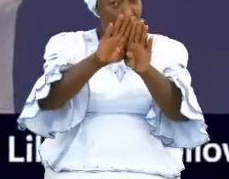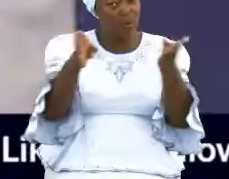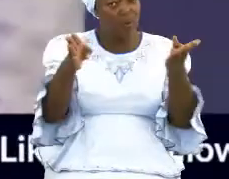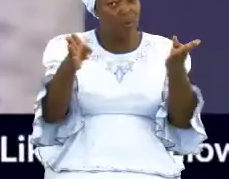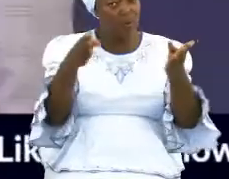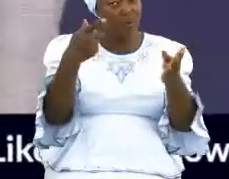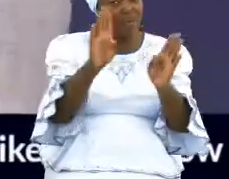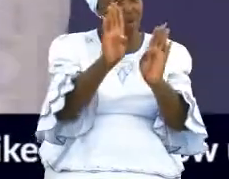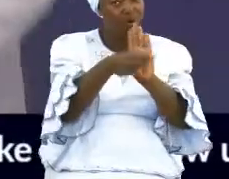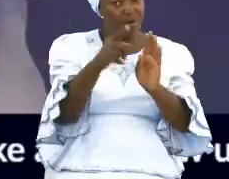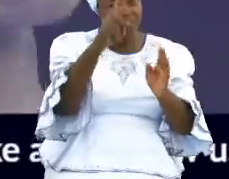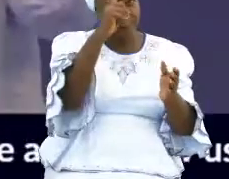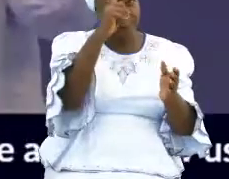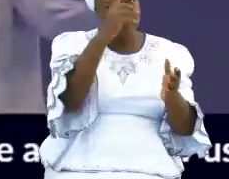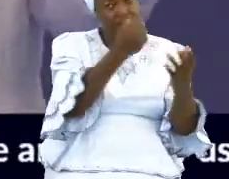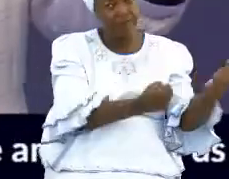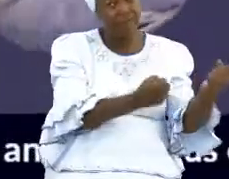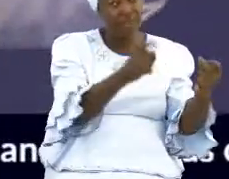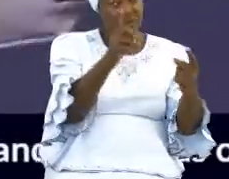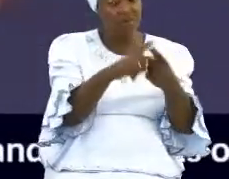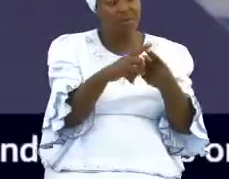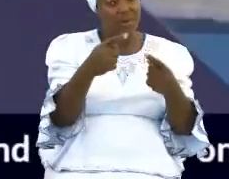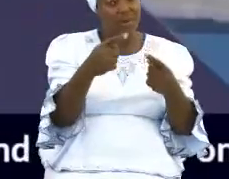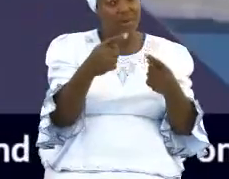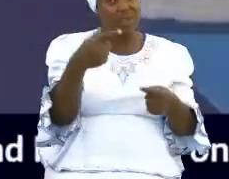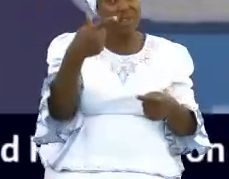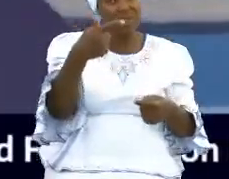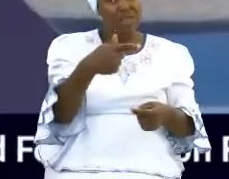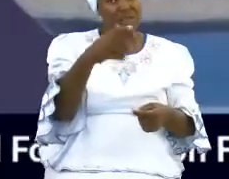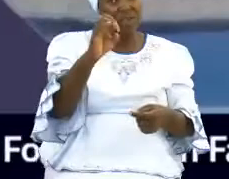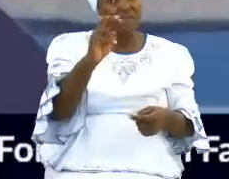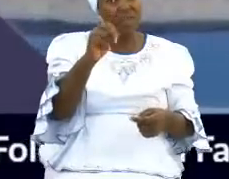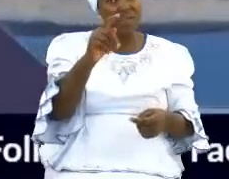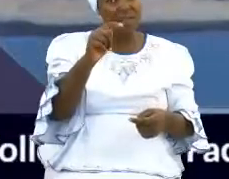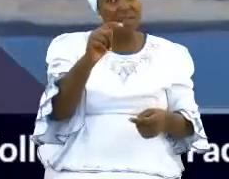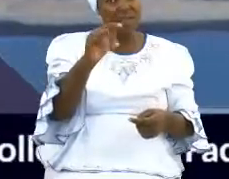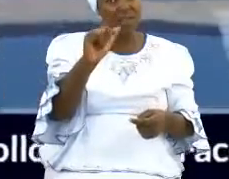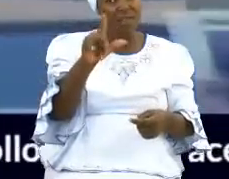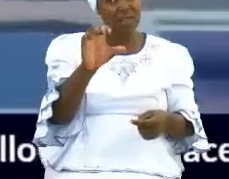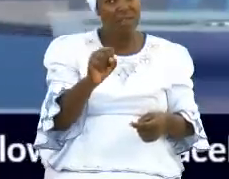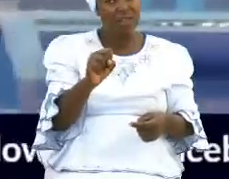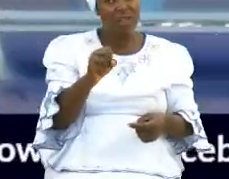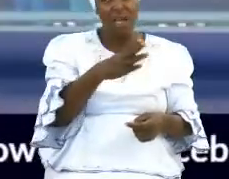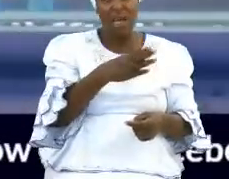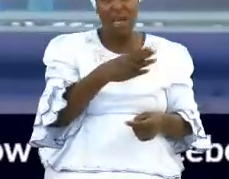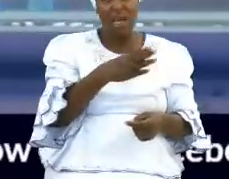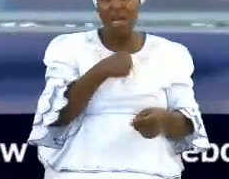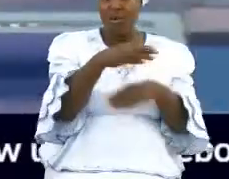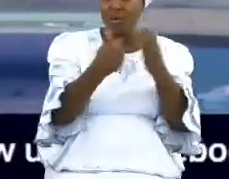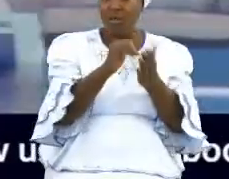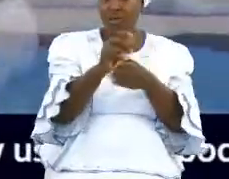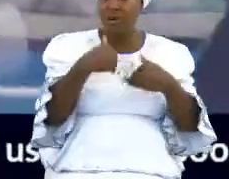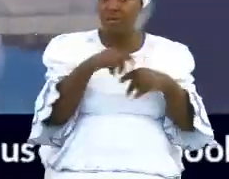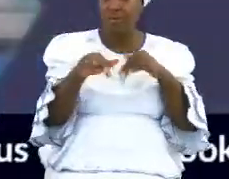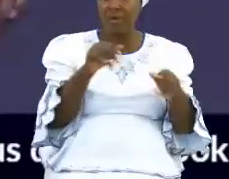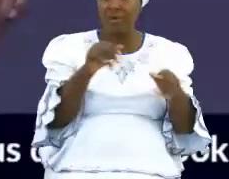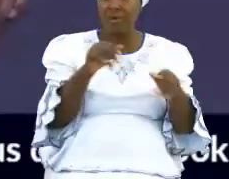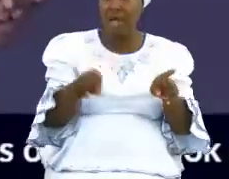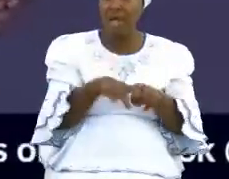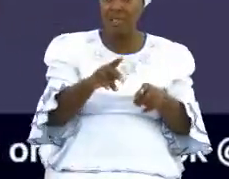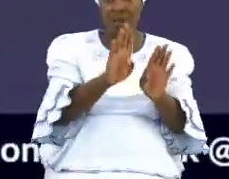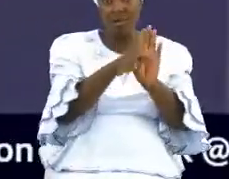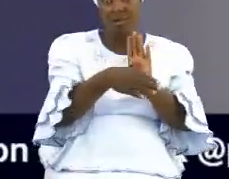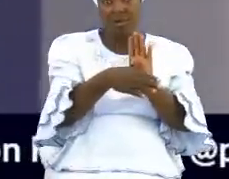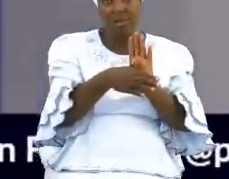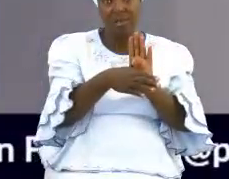faith unto the Gentiles. And all you have to do at the gate, the door, the windows of